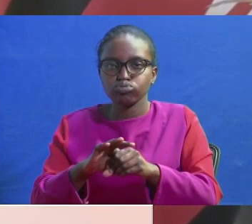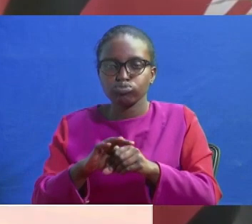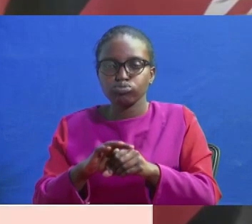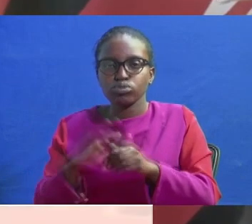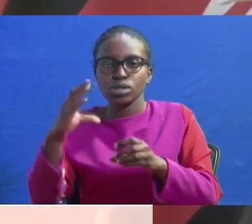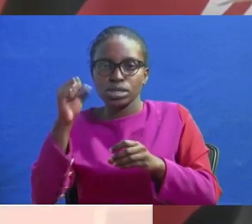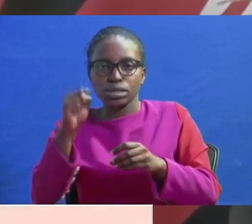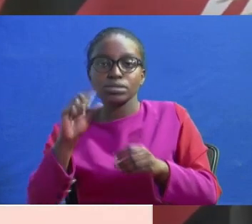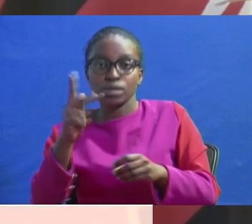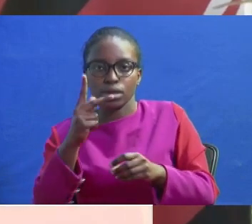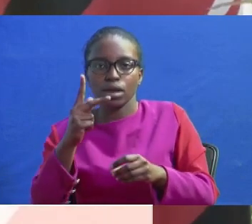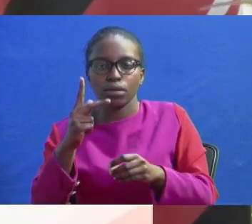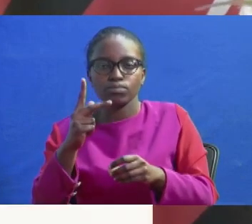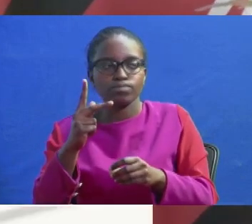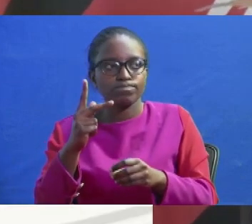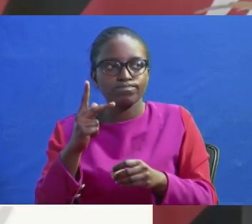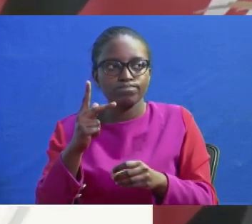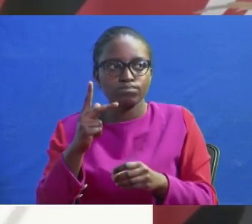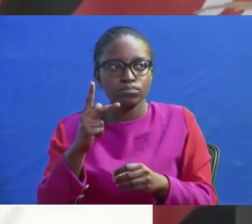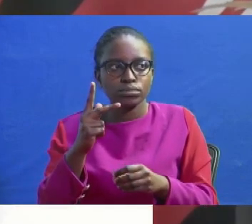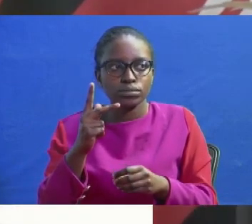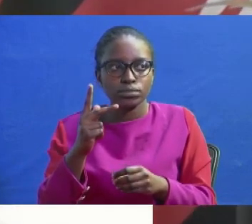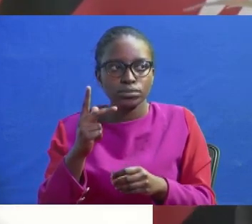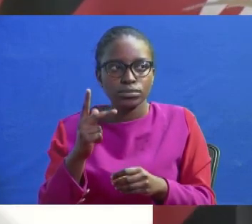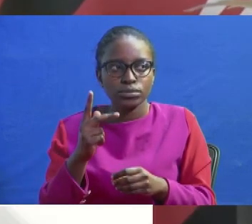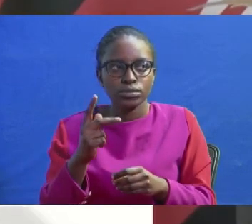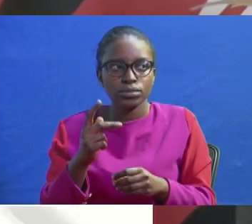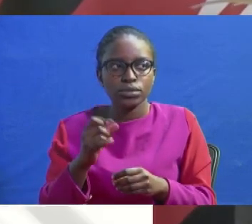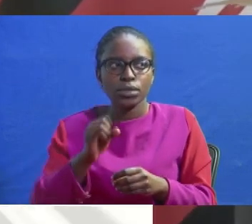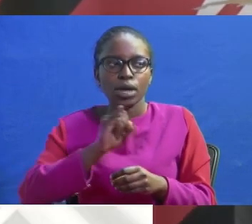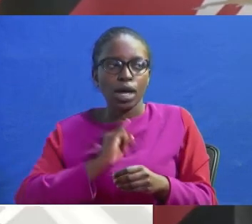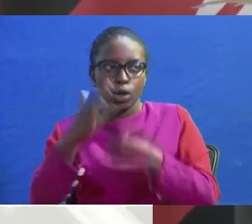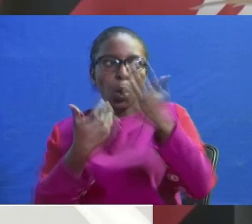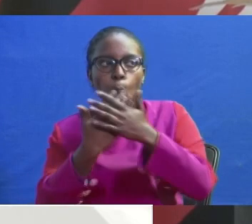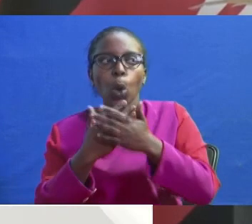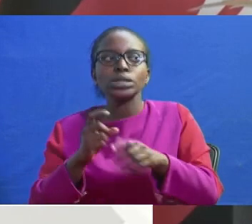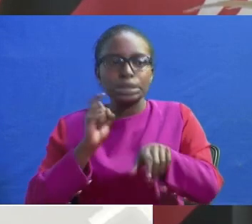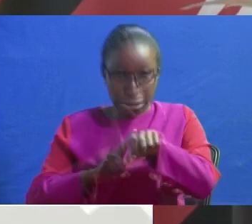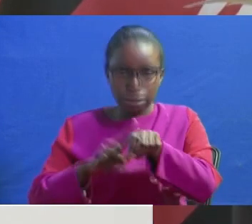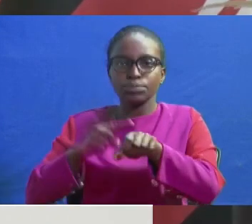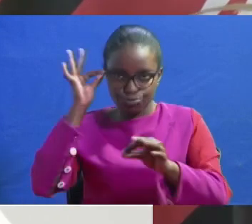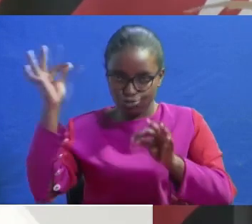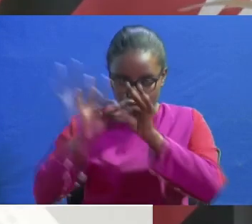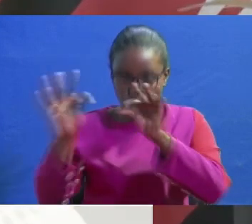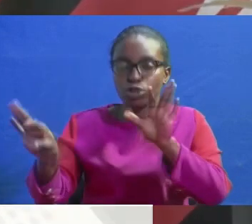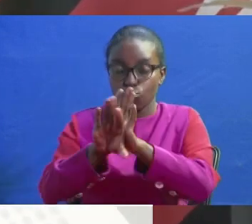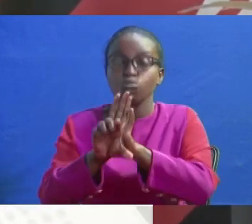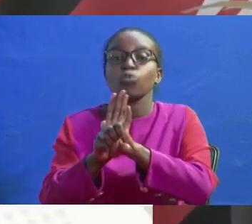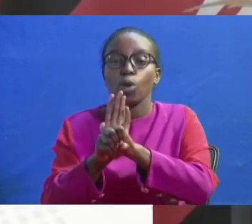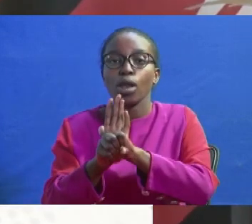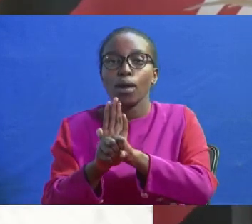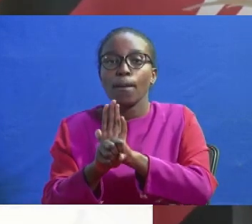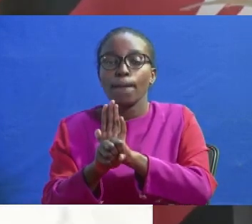do swear that I will at all times be faithful to the Republic of Kenya, that I will